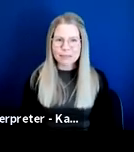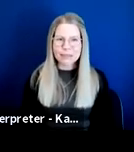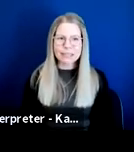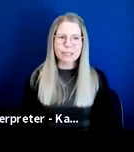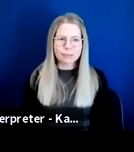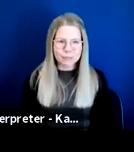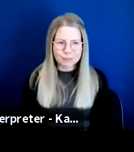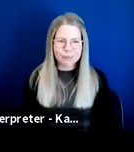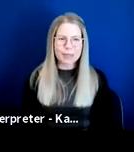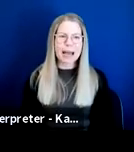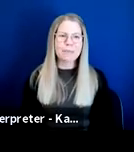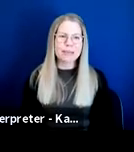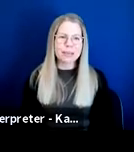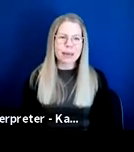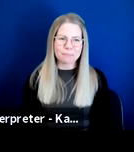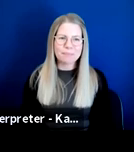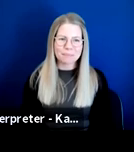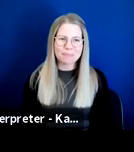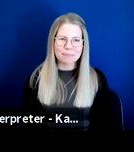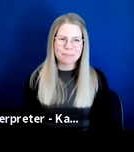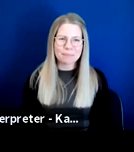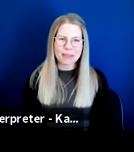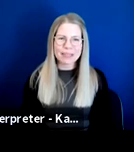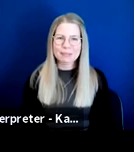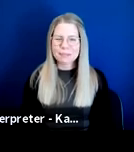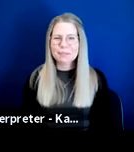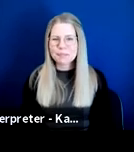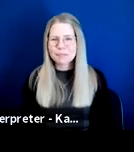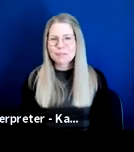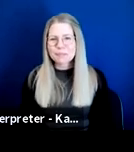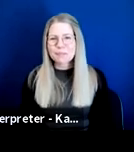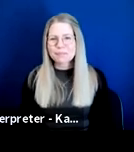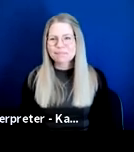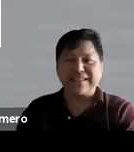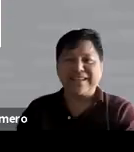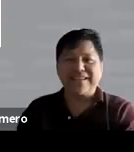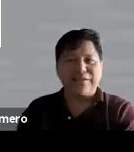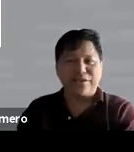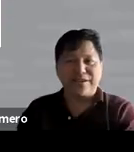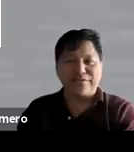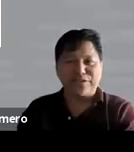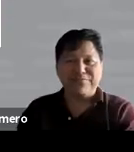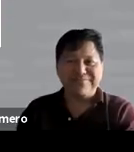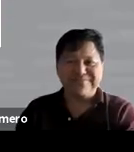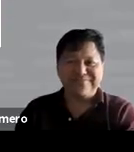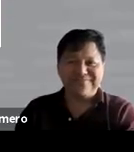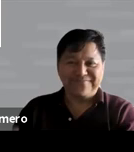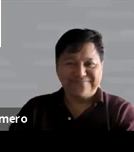perfect. Yes, please do. Really happy that you came. Thanks. Okay. Thanks again. Have a great